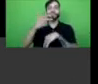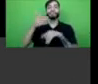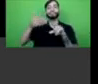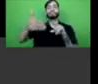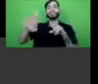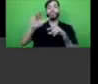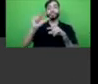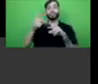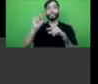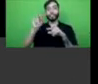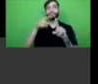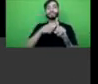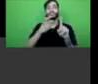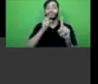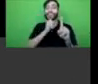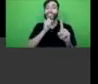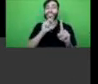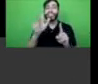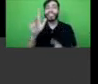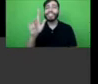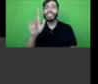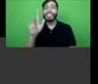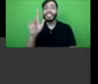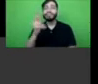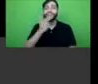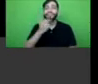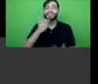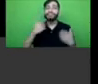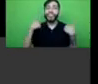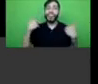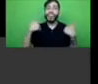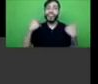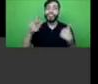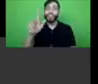Elijah was just 23 years old.